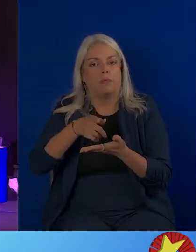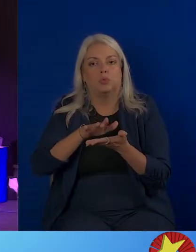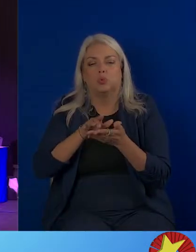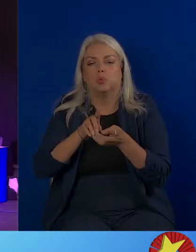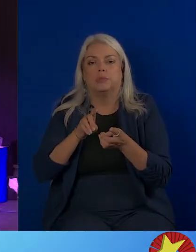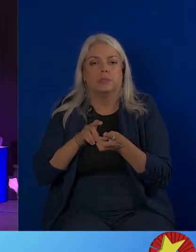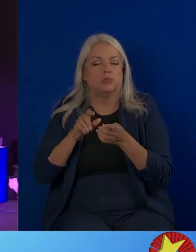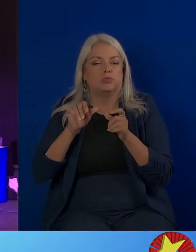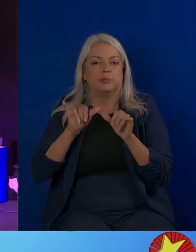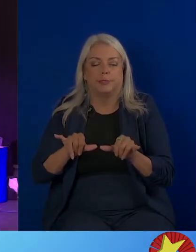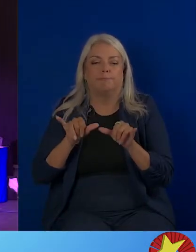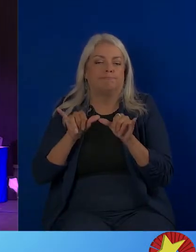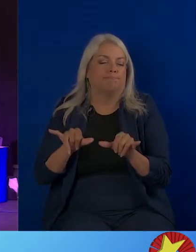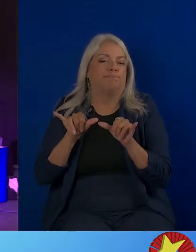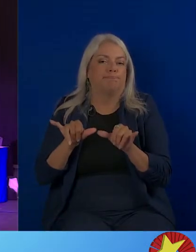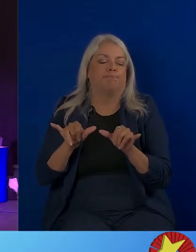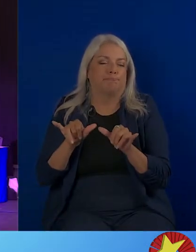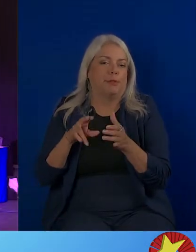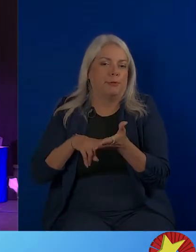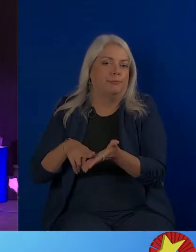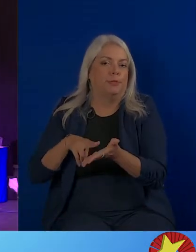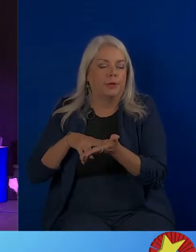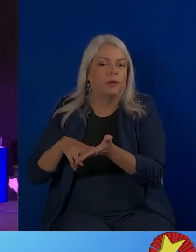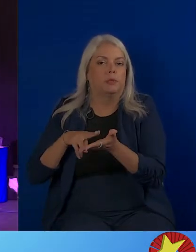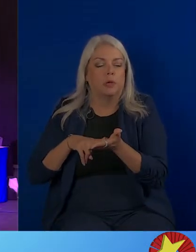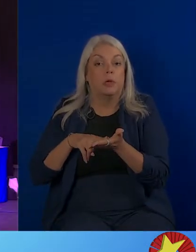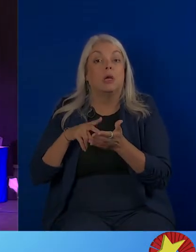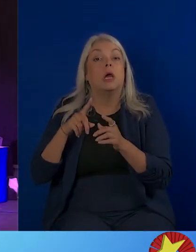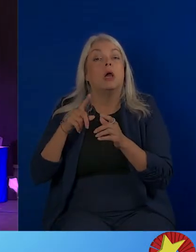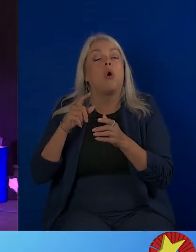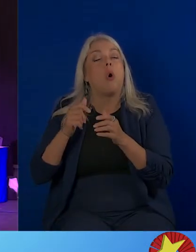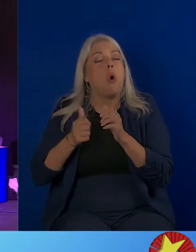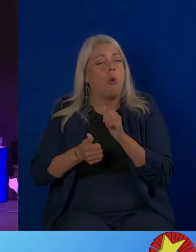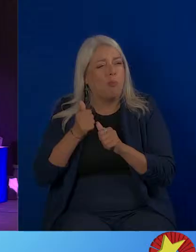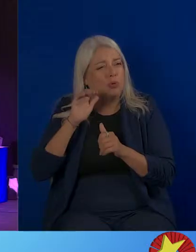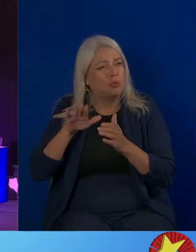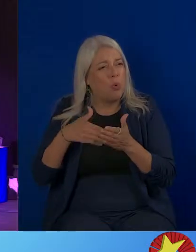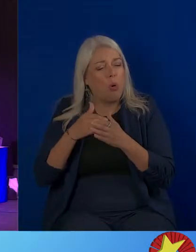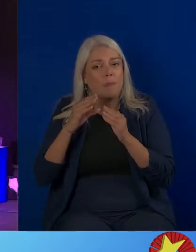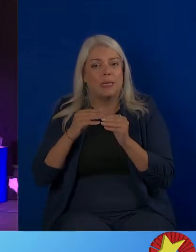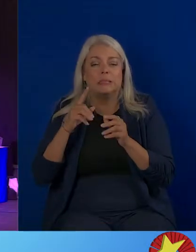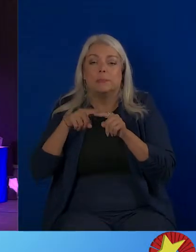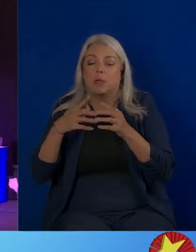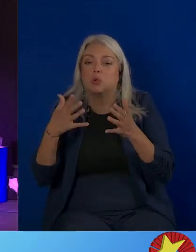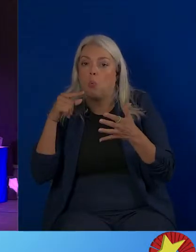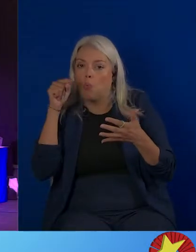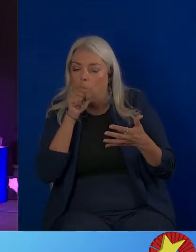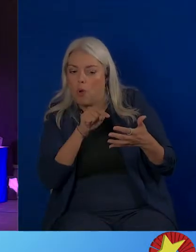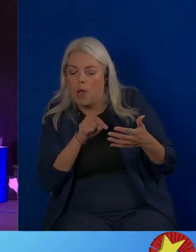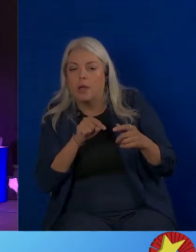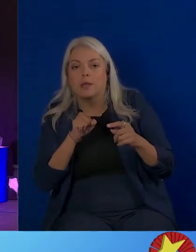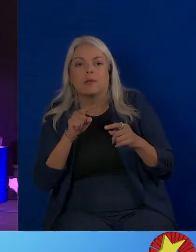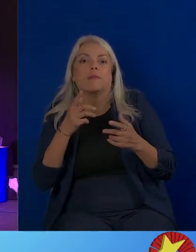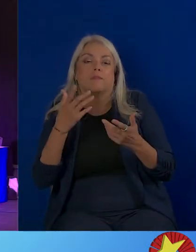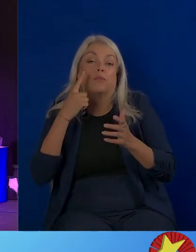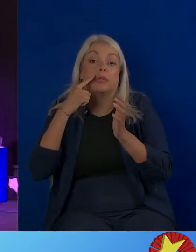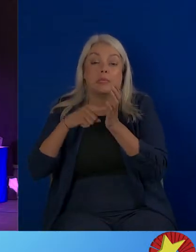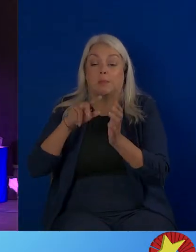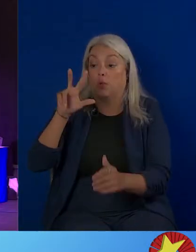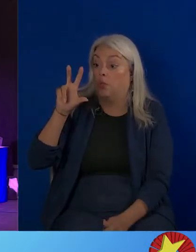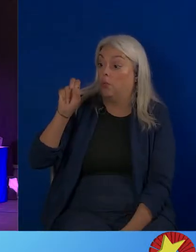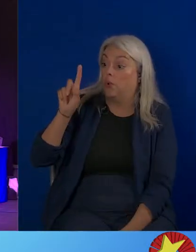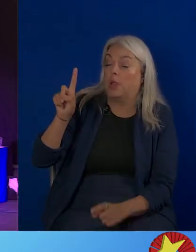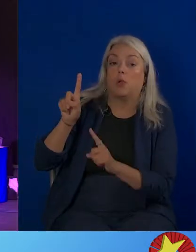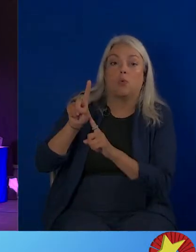almost every meeting, depending on what some of these are. Obviously, we don't always, the 301 performance-based plan is